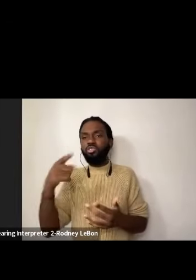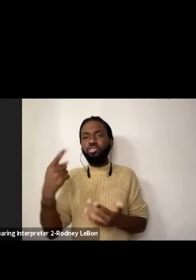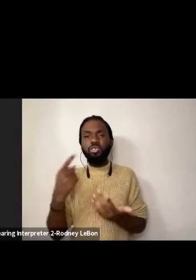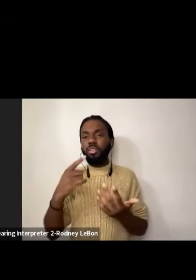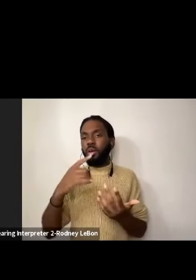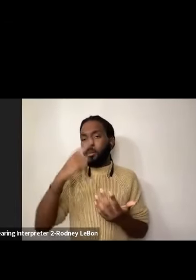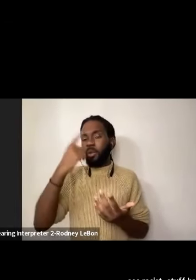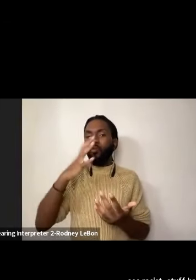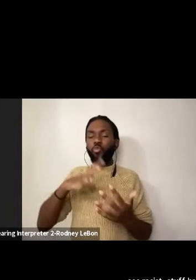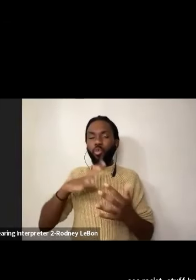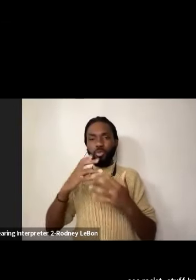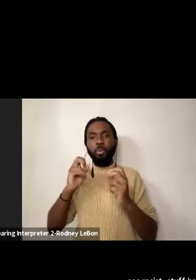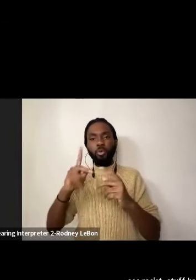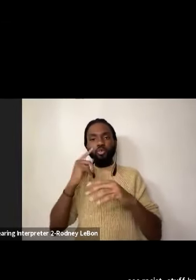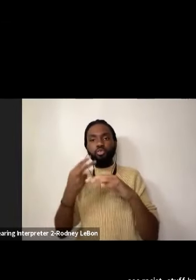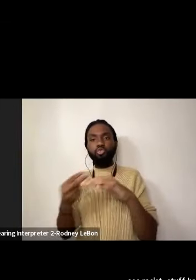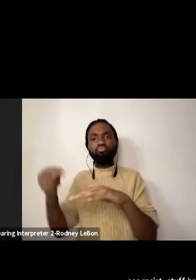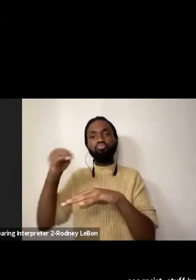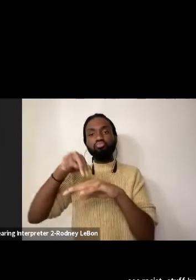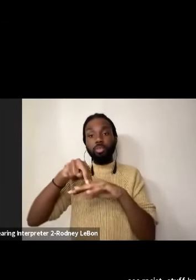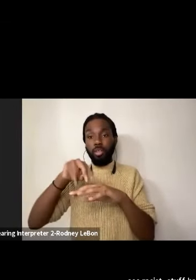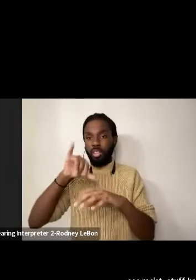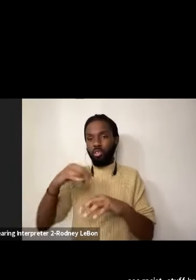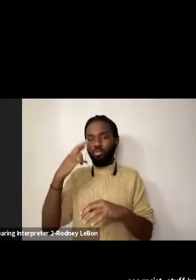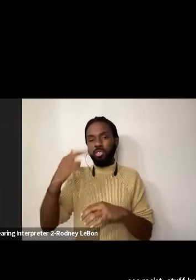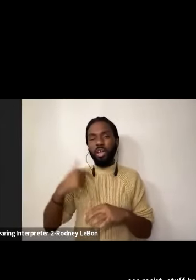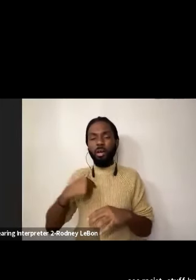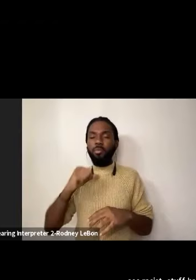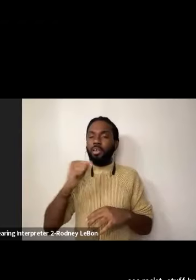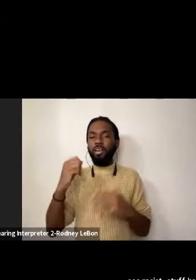which explains why I am not afraid of heights.